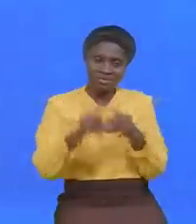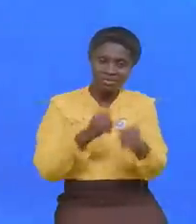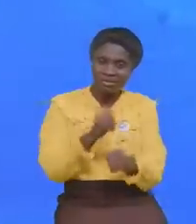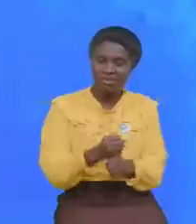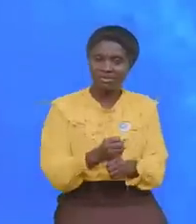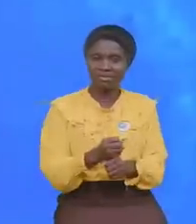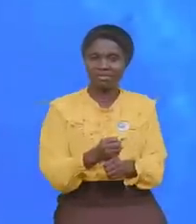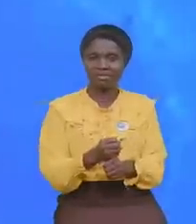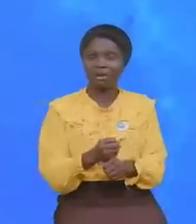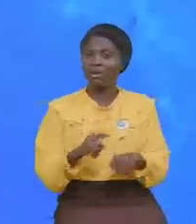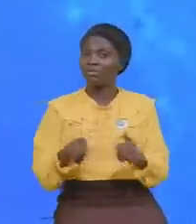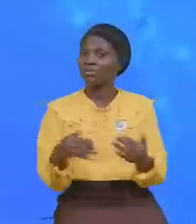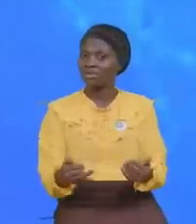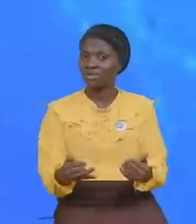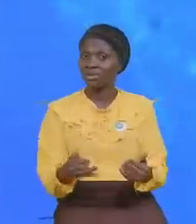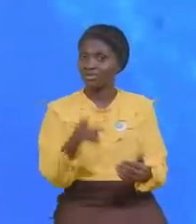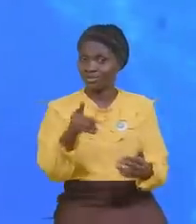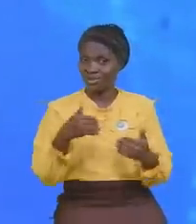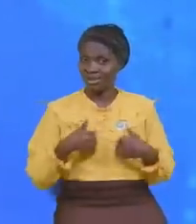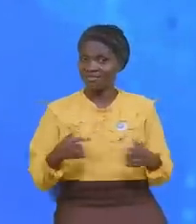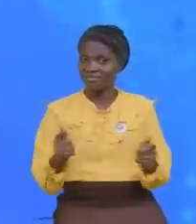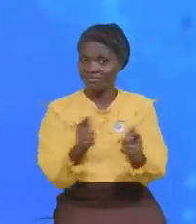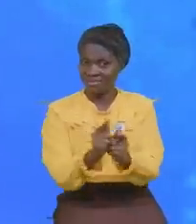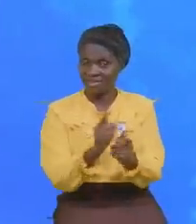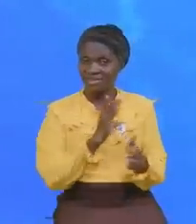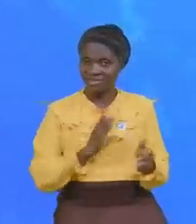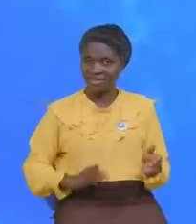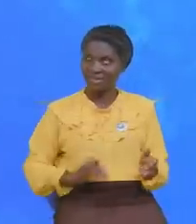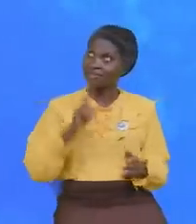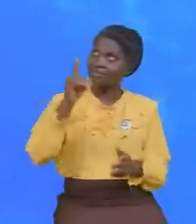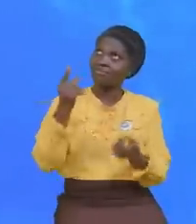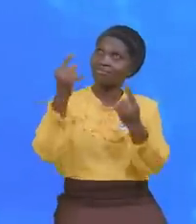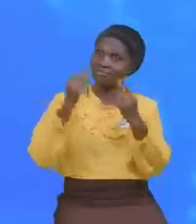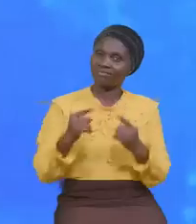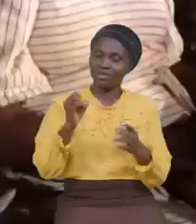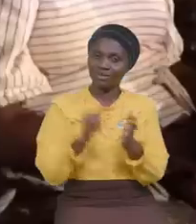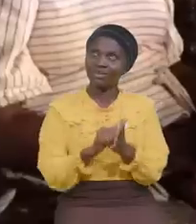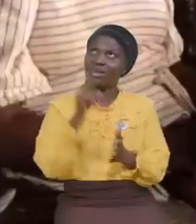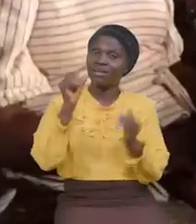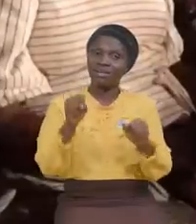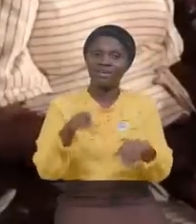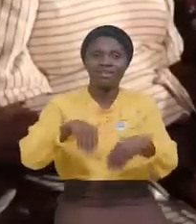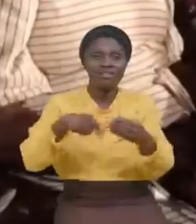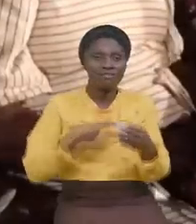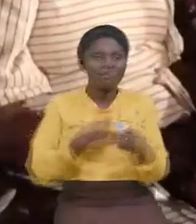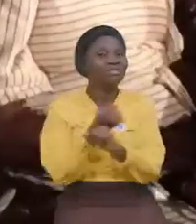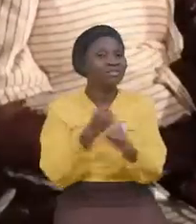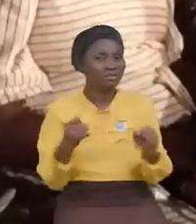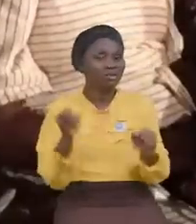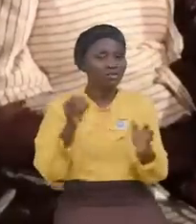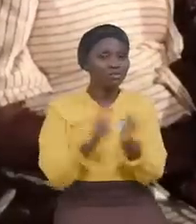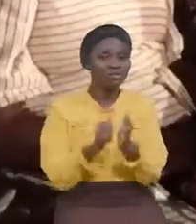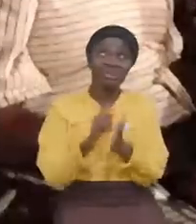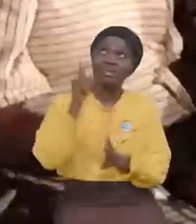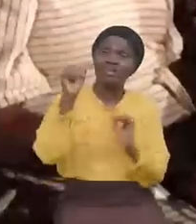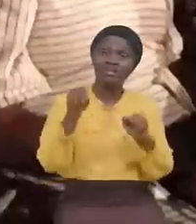But now you meet Christ. He came so he can give us salvation, so he can take us